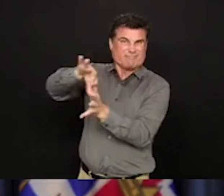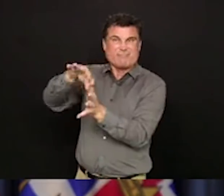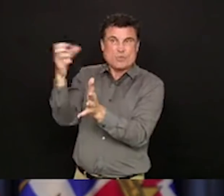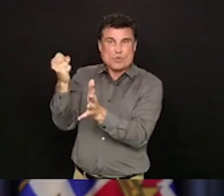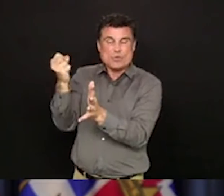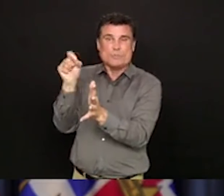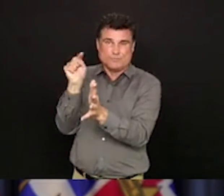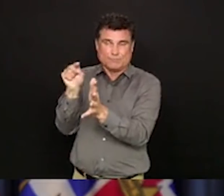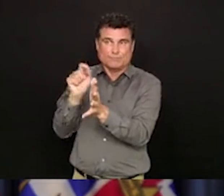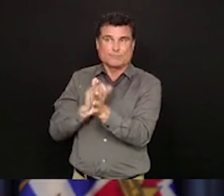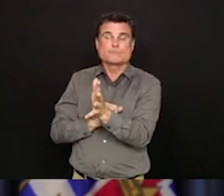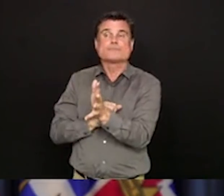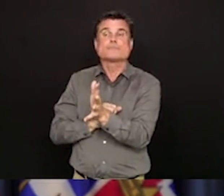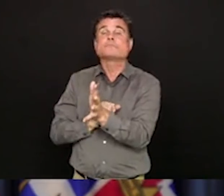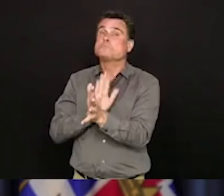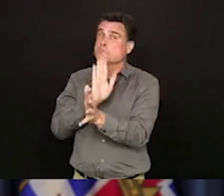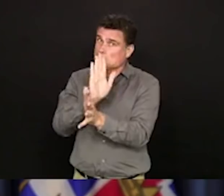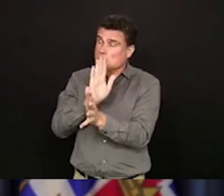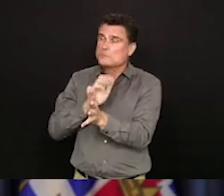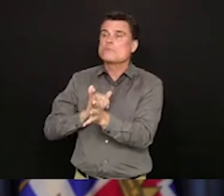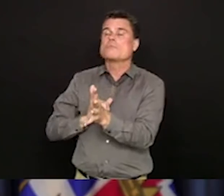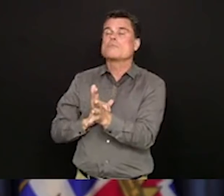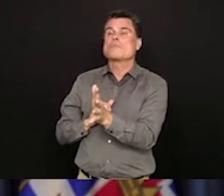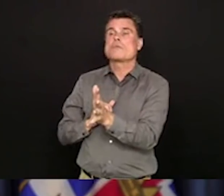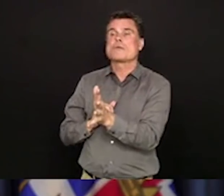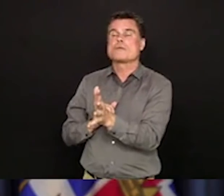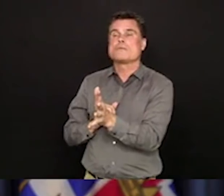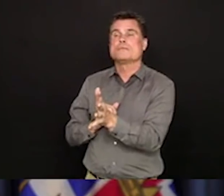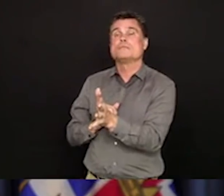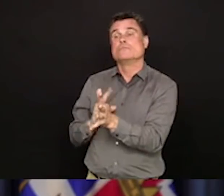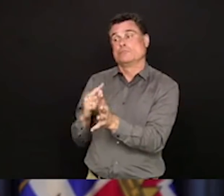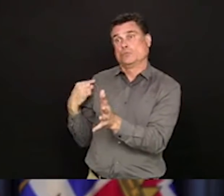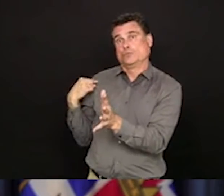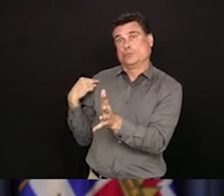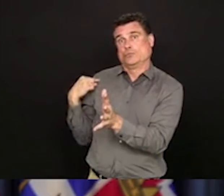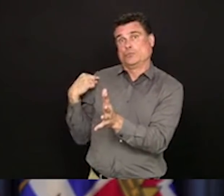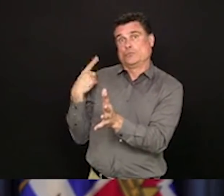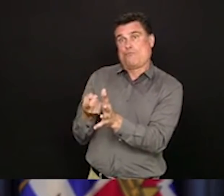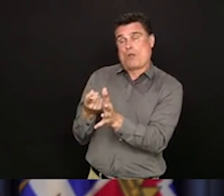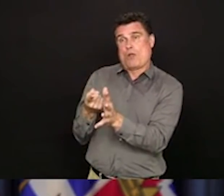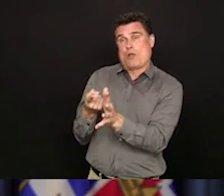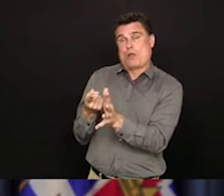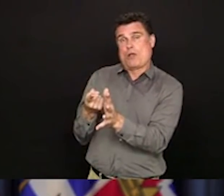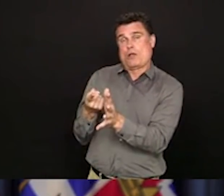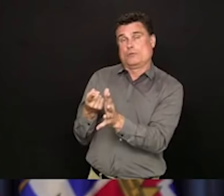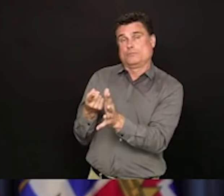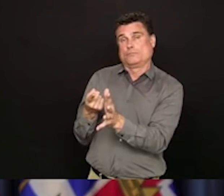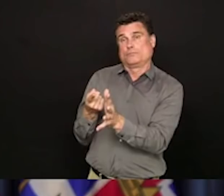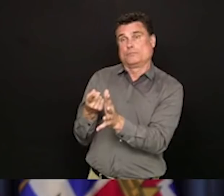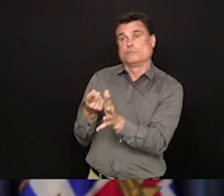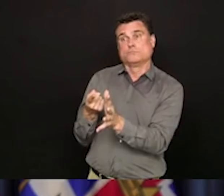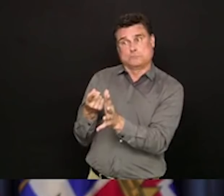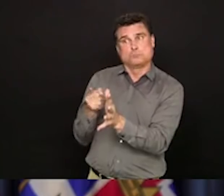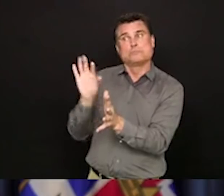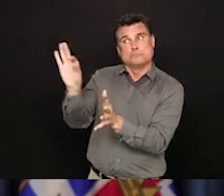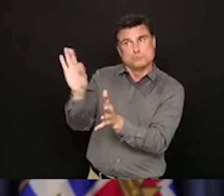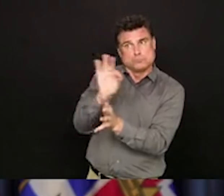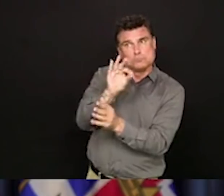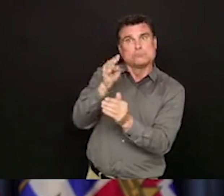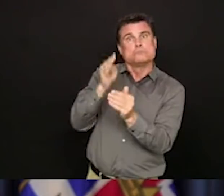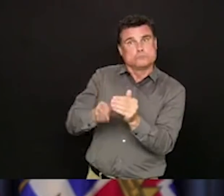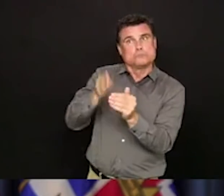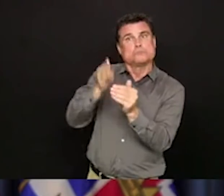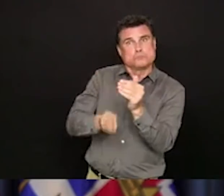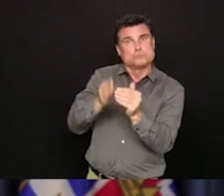11,936. So even though there was that we have deferred and canceled what are sometimes